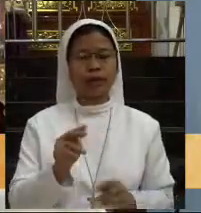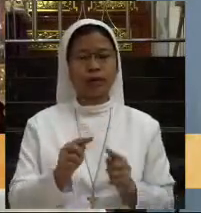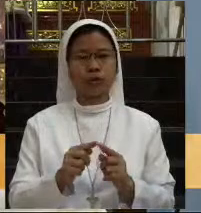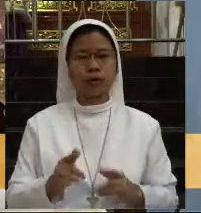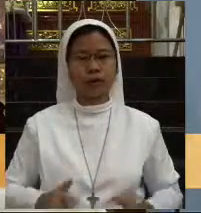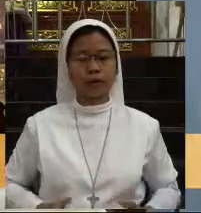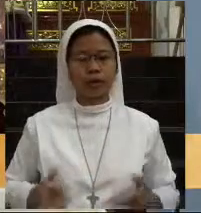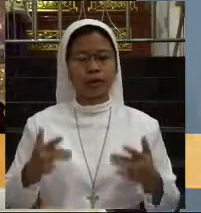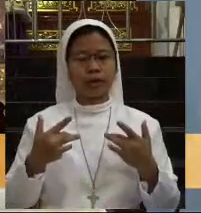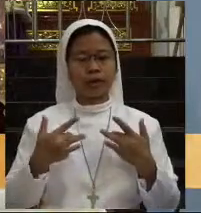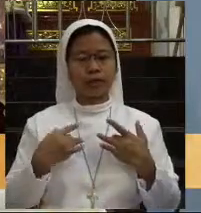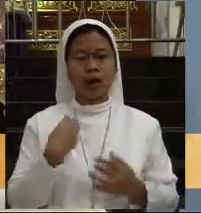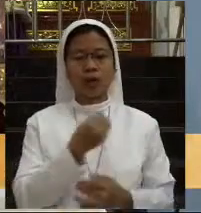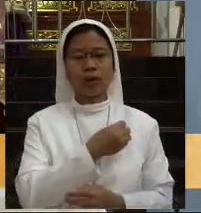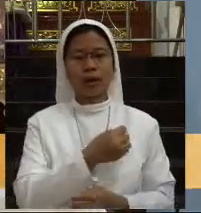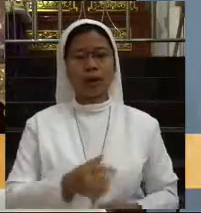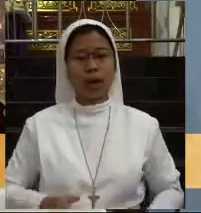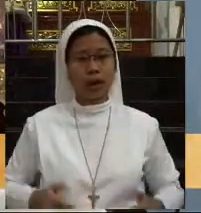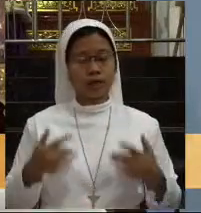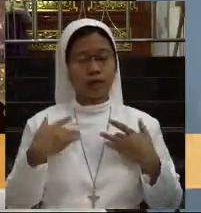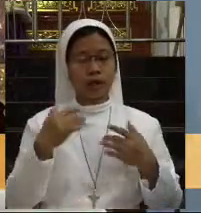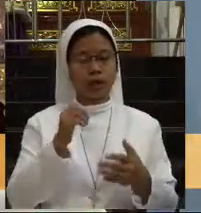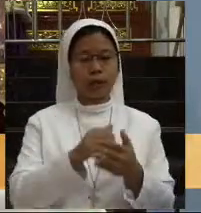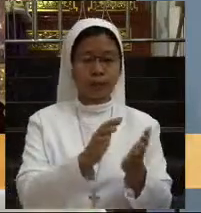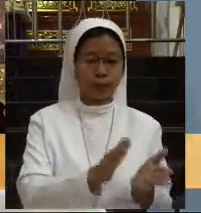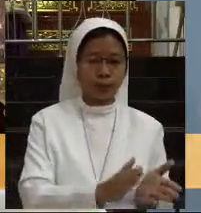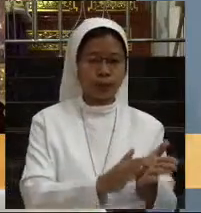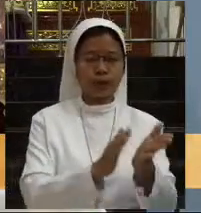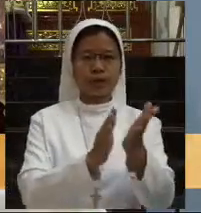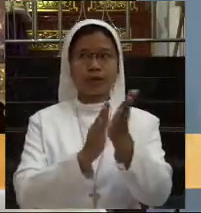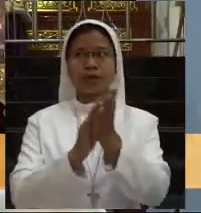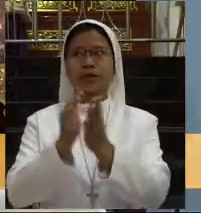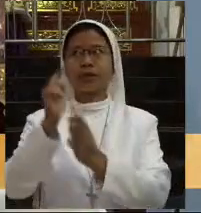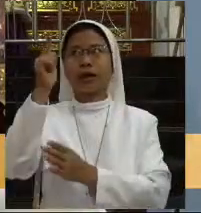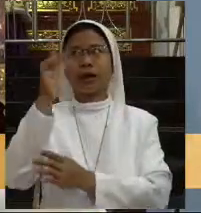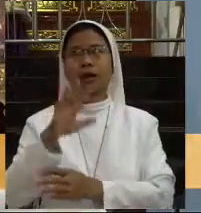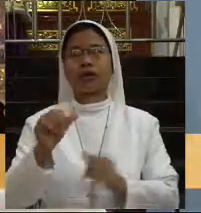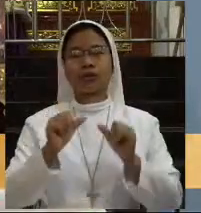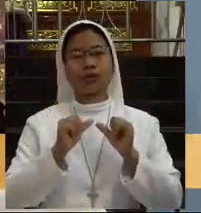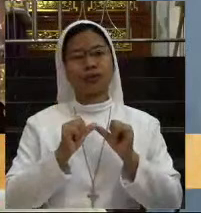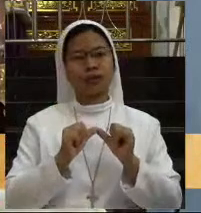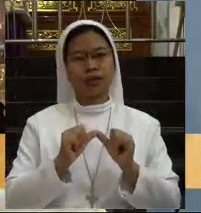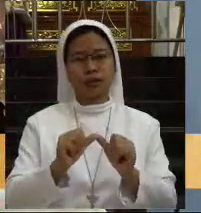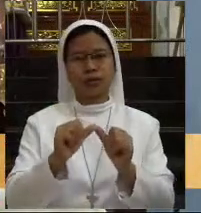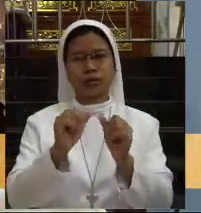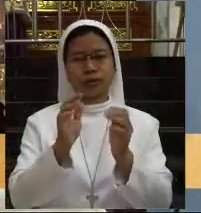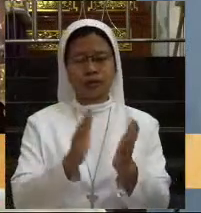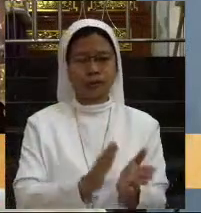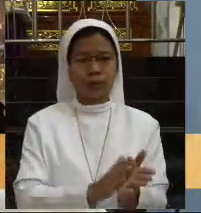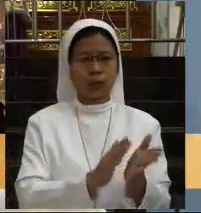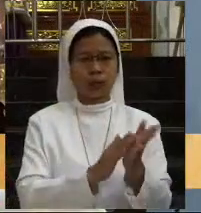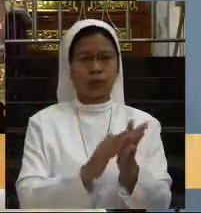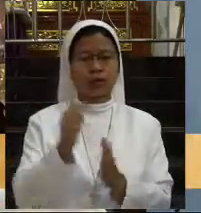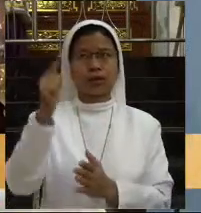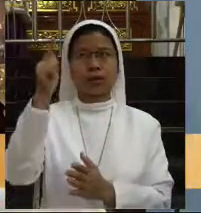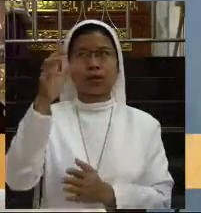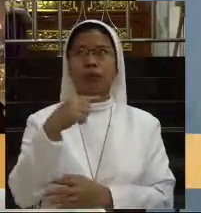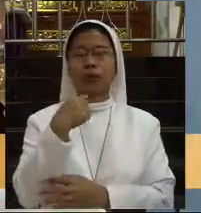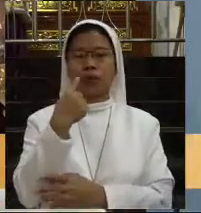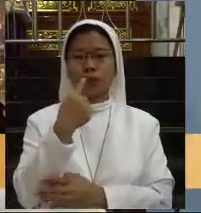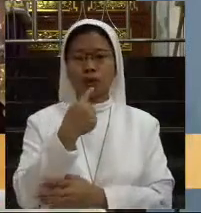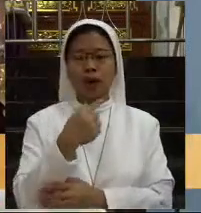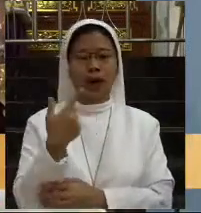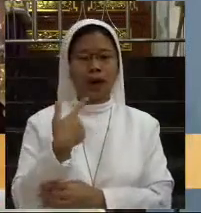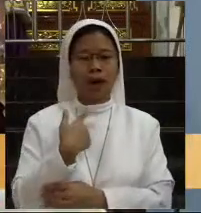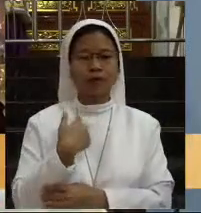in praise of God, constantly praising God for his marvelous blessing